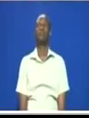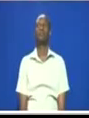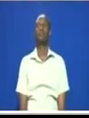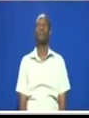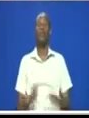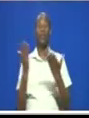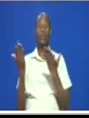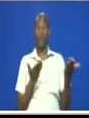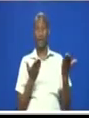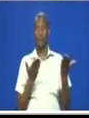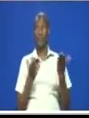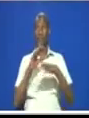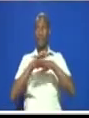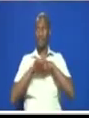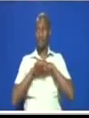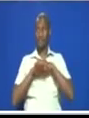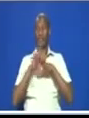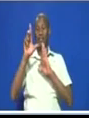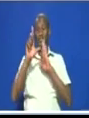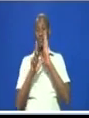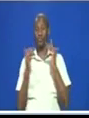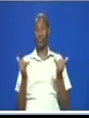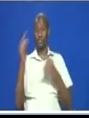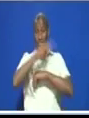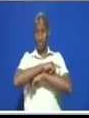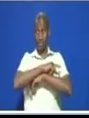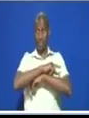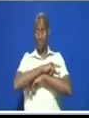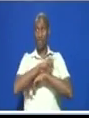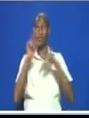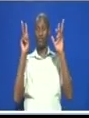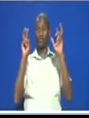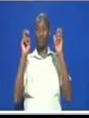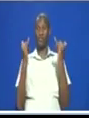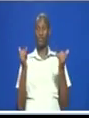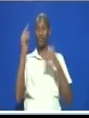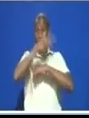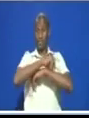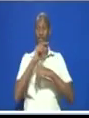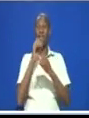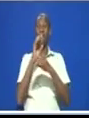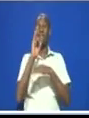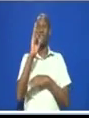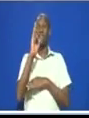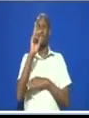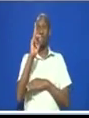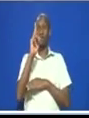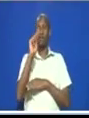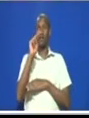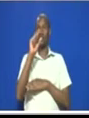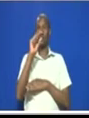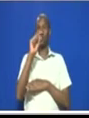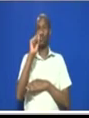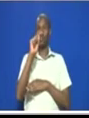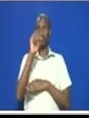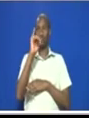So welcome to our English lesson today. Our topic today is functional writing, and